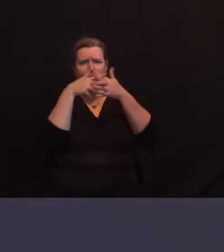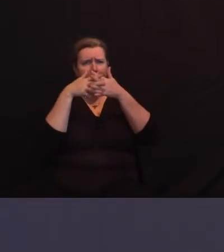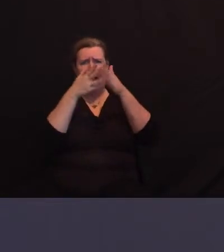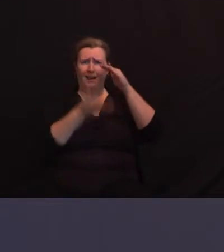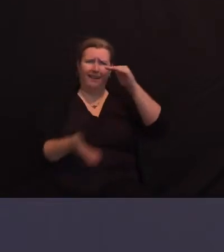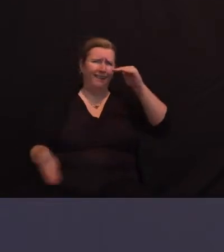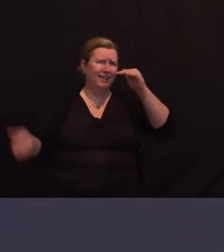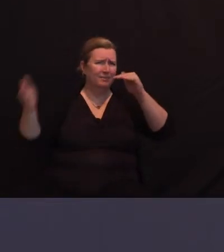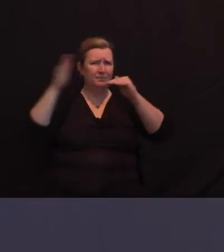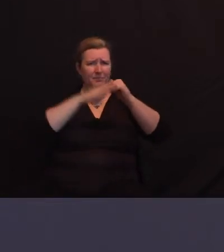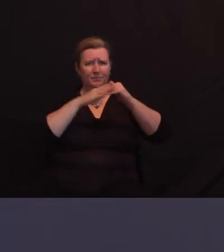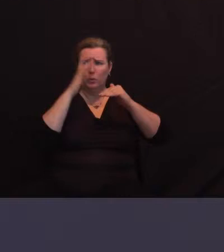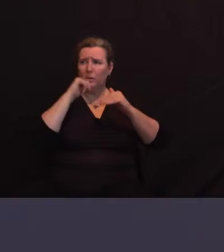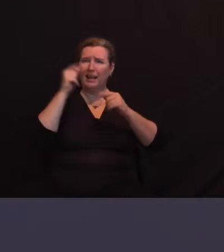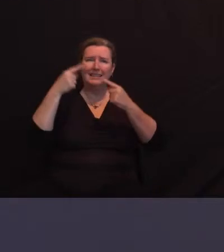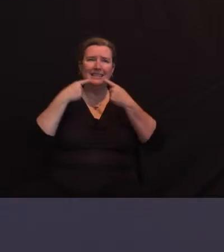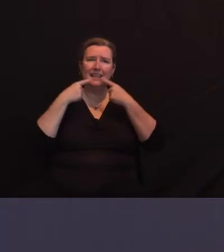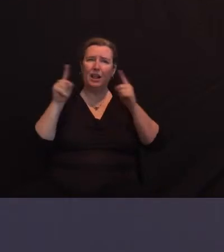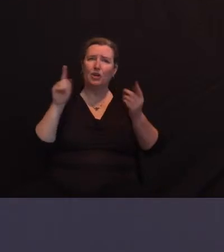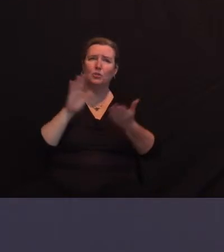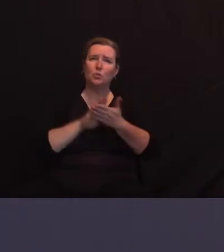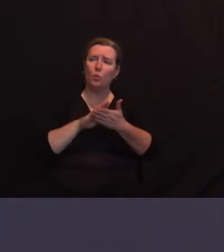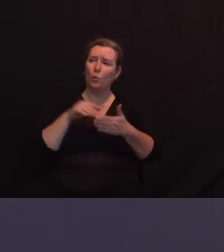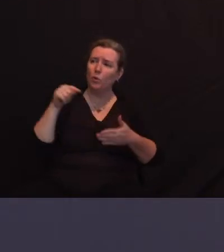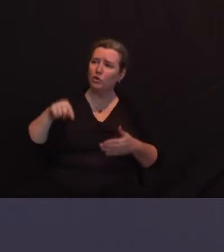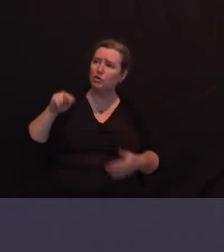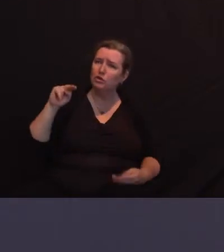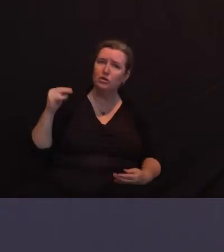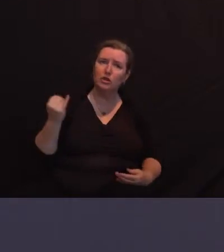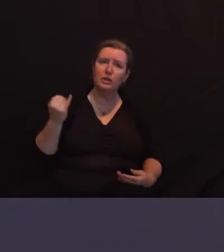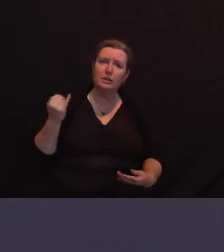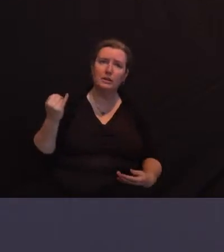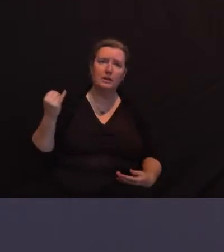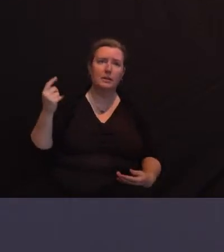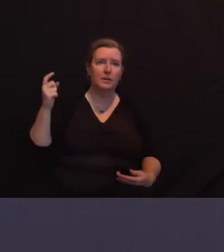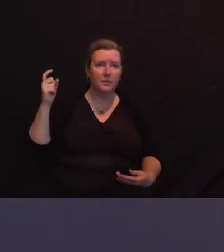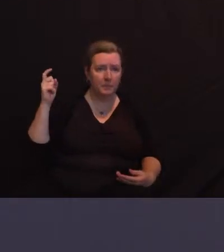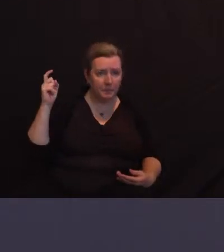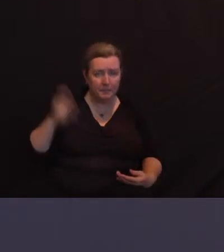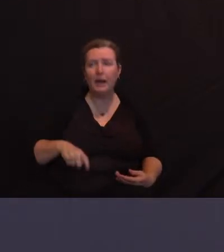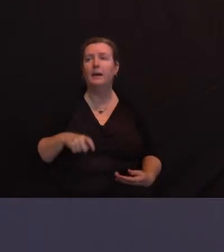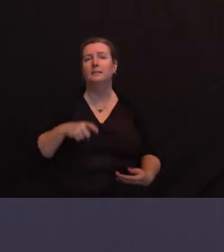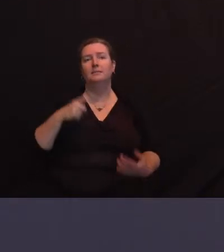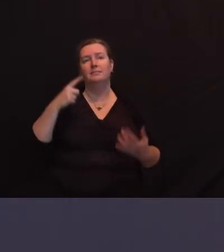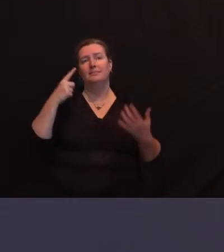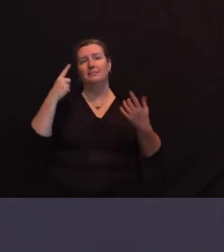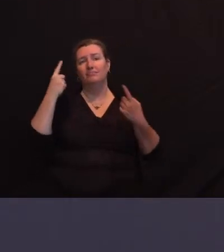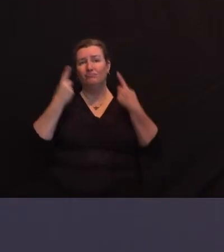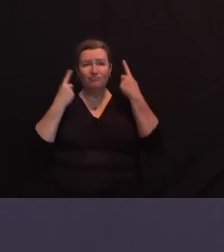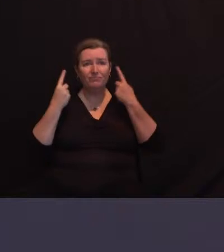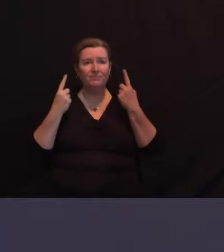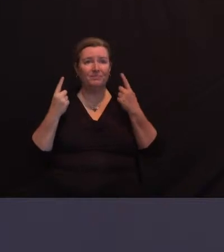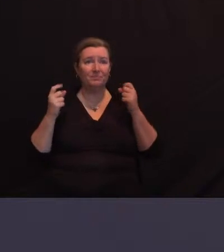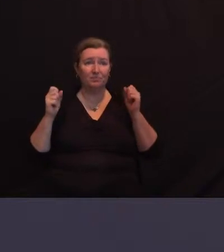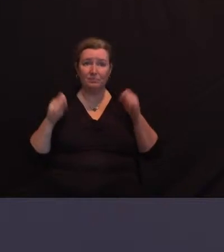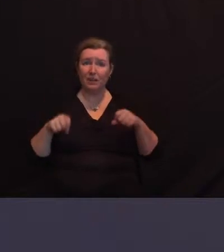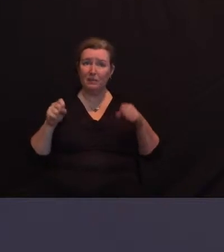not publicly announcing that schools in New Jersey must take into consideration the very real possibility that children might have